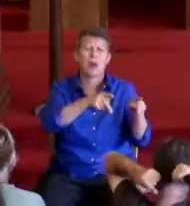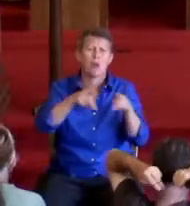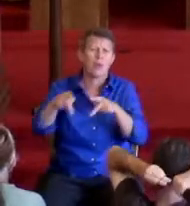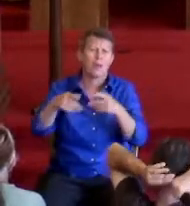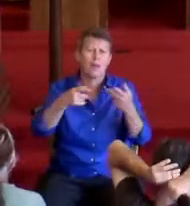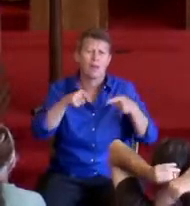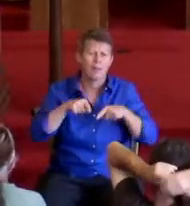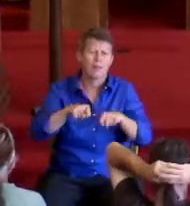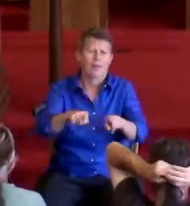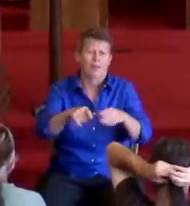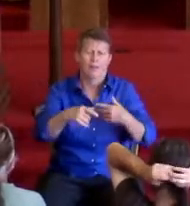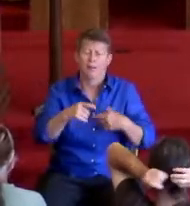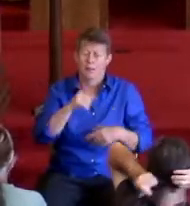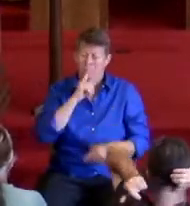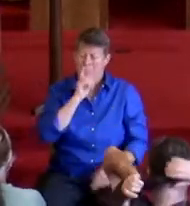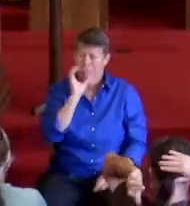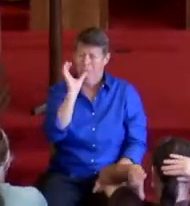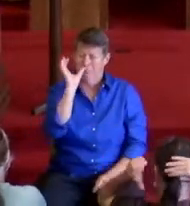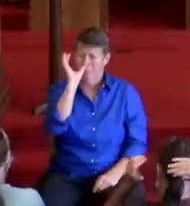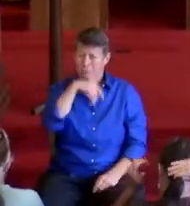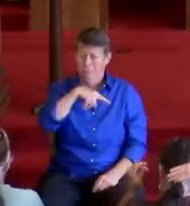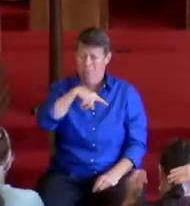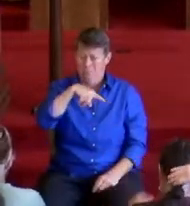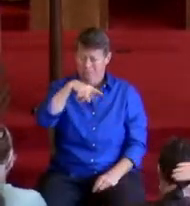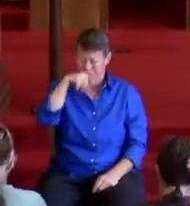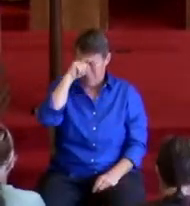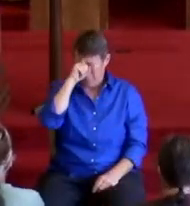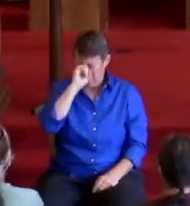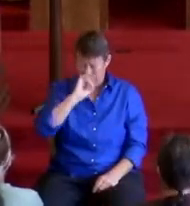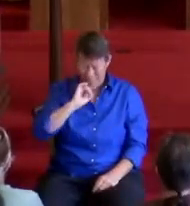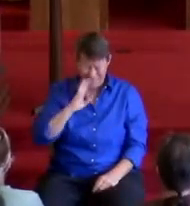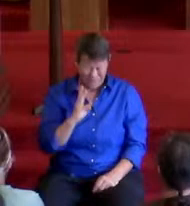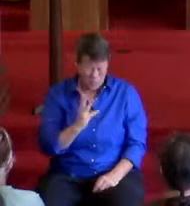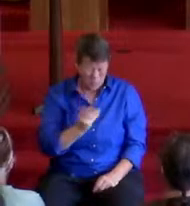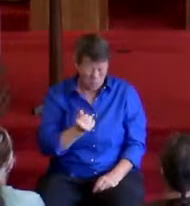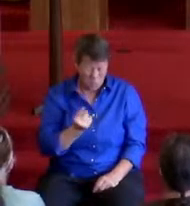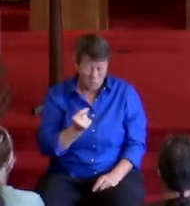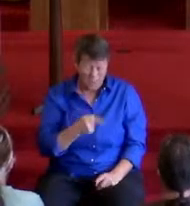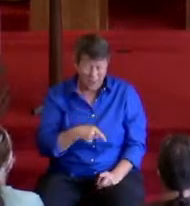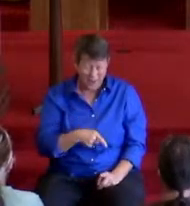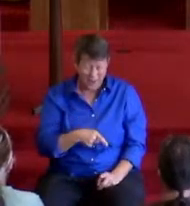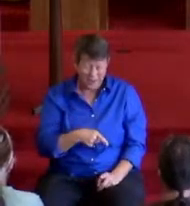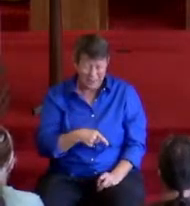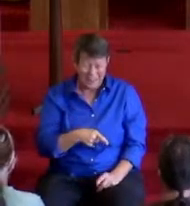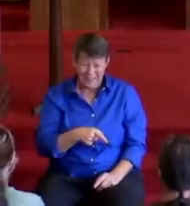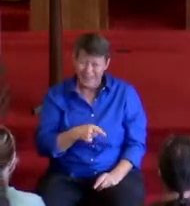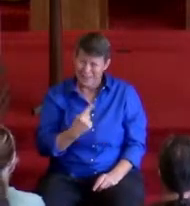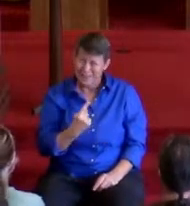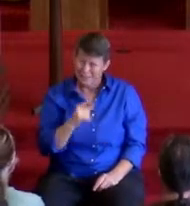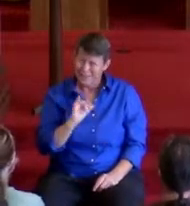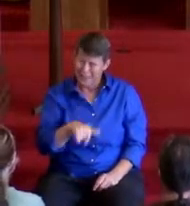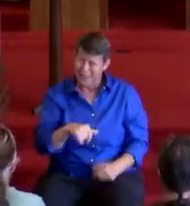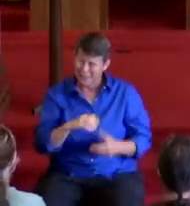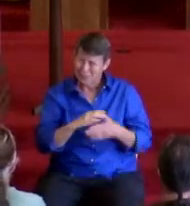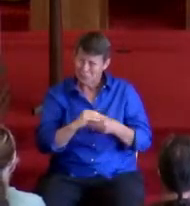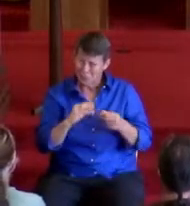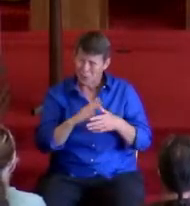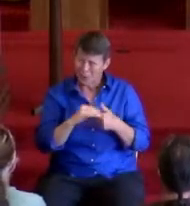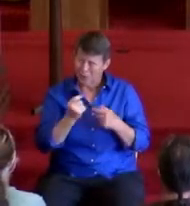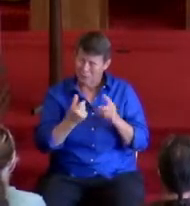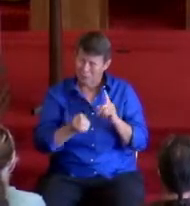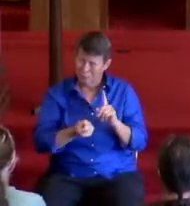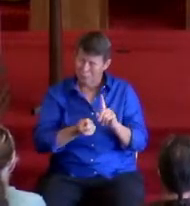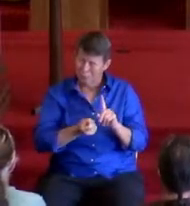perplexing, and most outrageous of them all. Or at least it's in the top 10. But this is a real